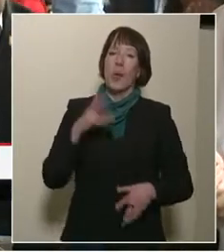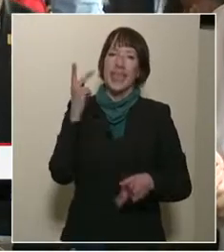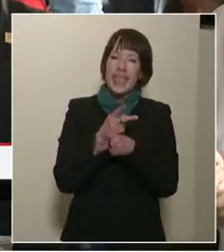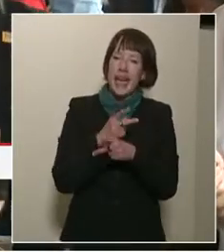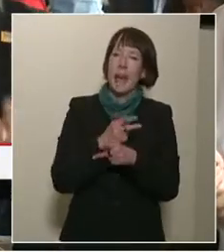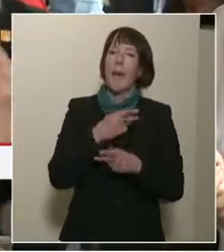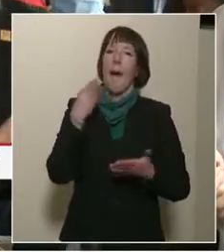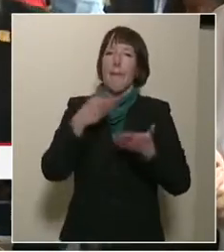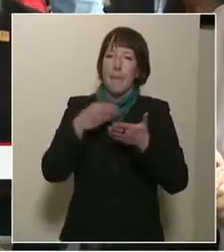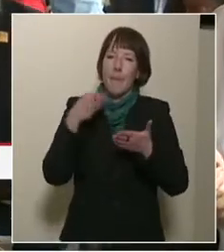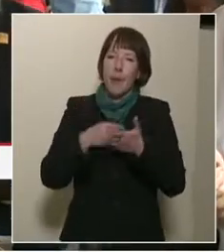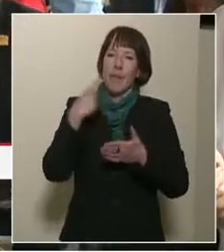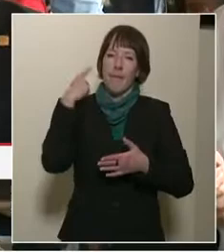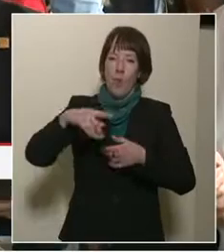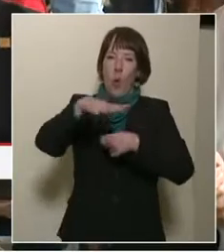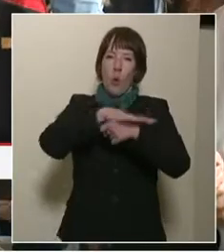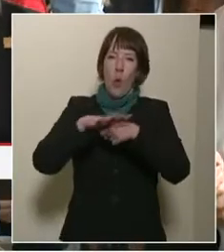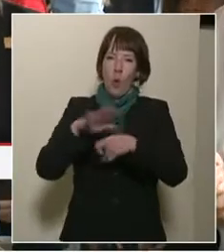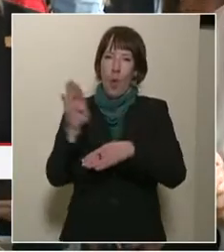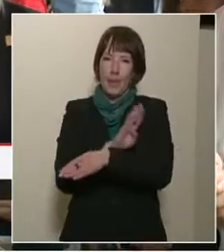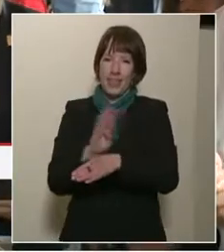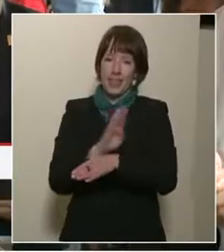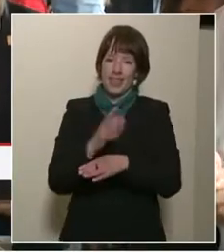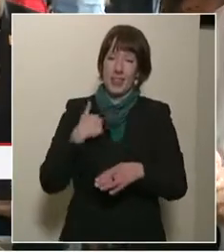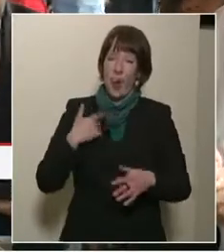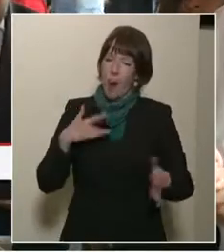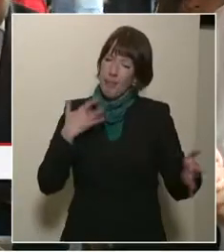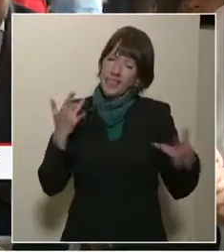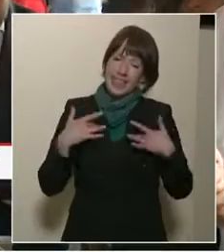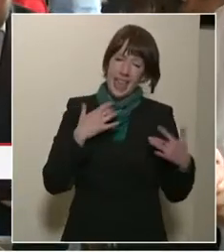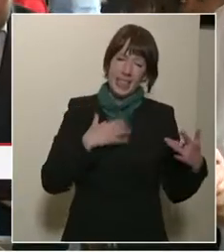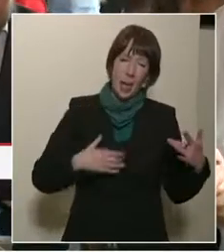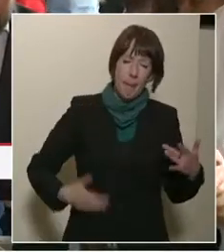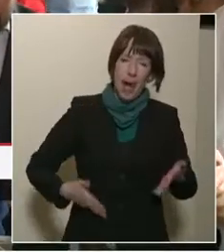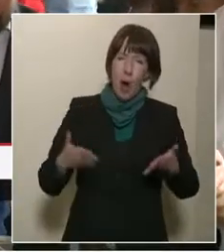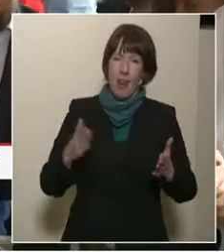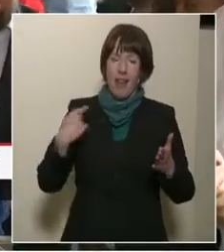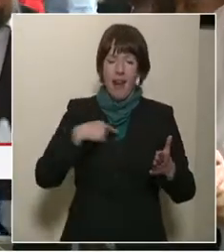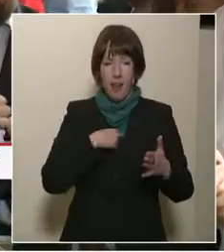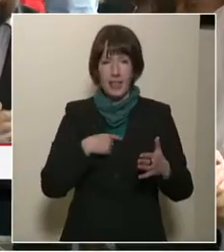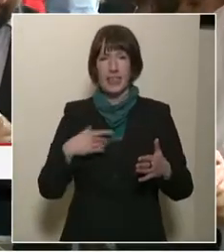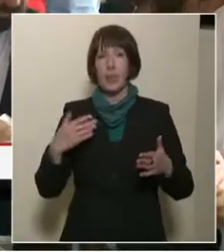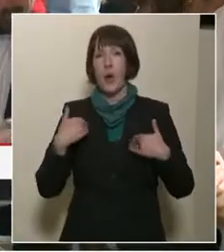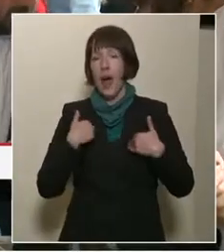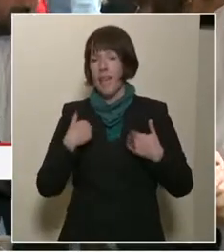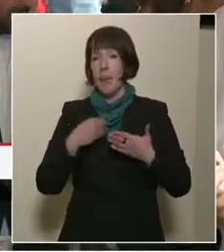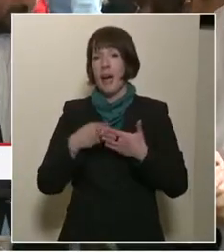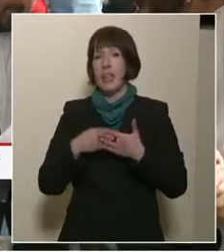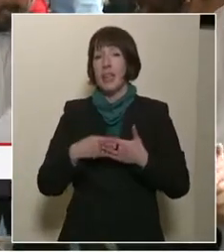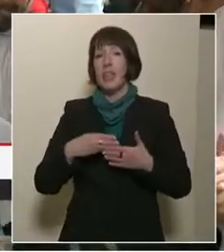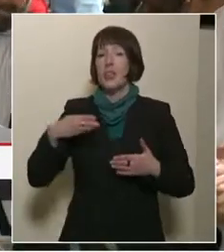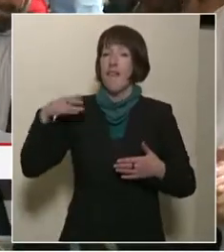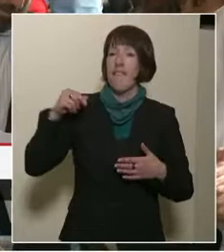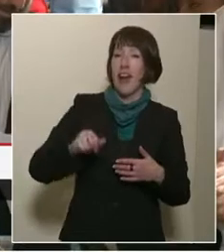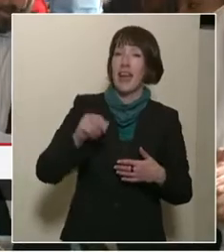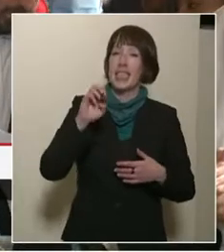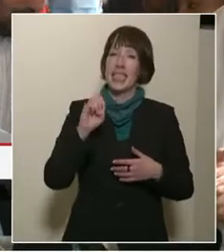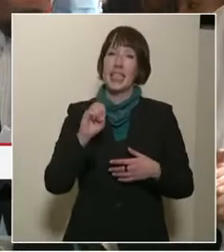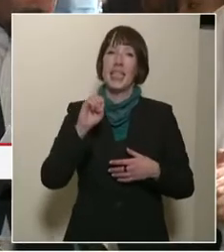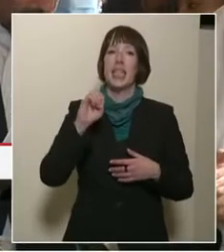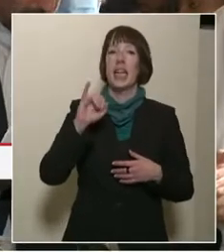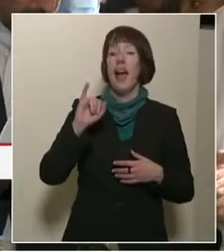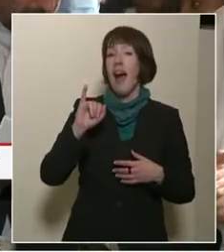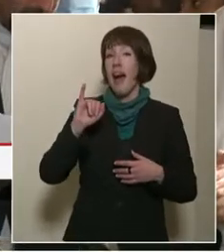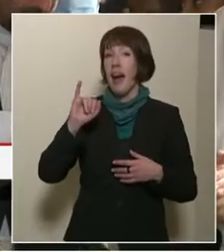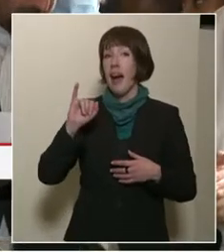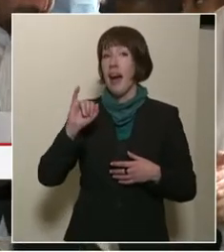economy. And so I'm really excited that this mayor allowed us to take fine money to fund the EIE grant funds. Those EIE